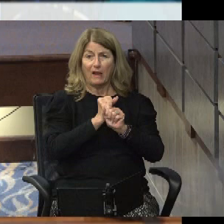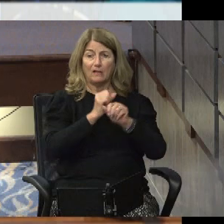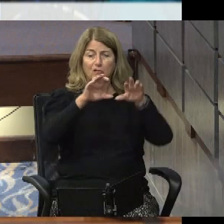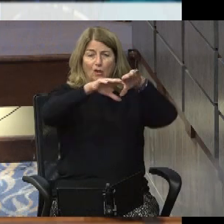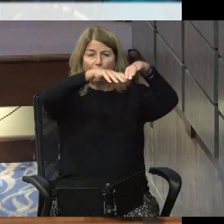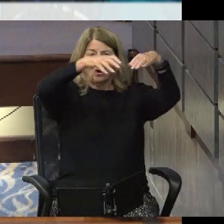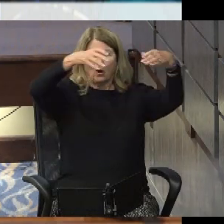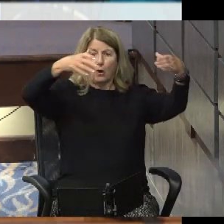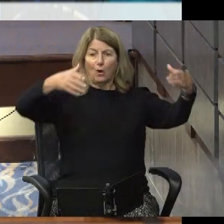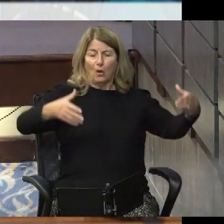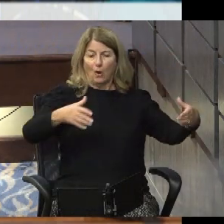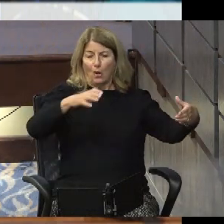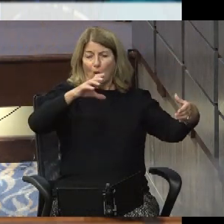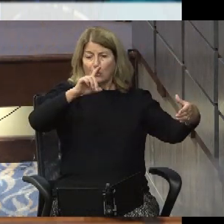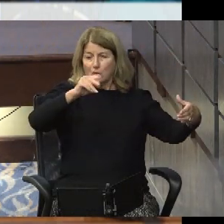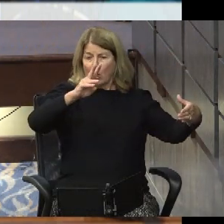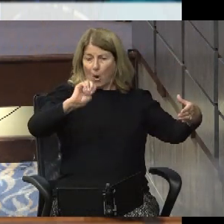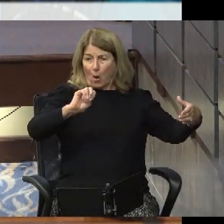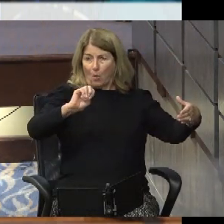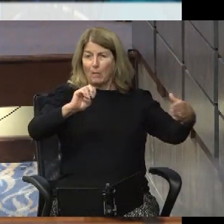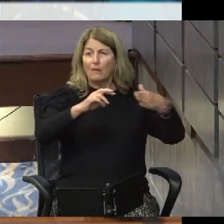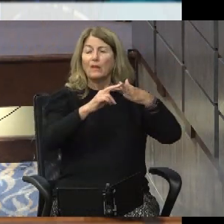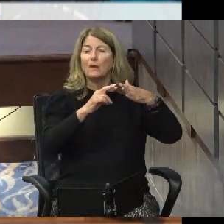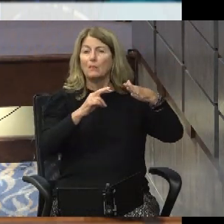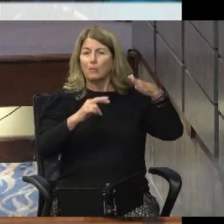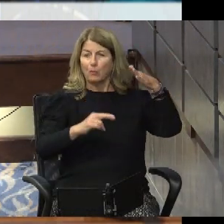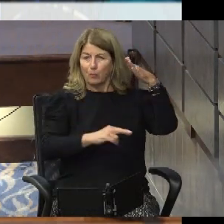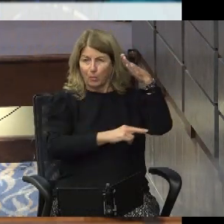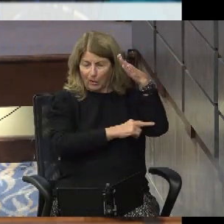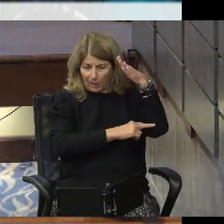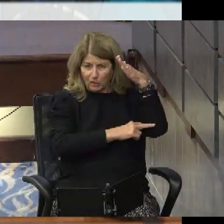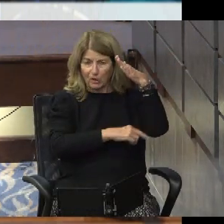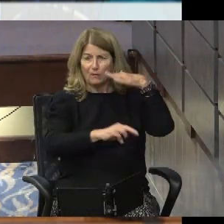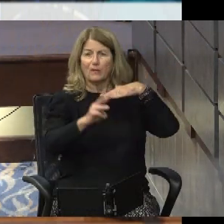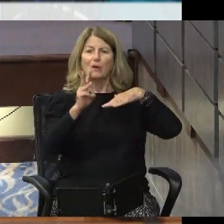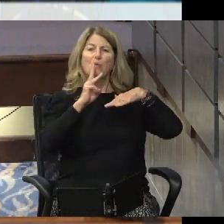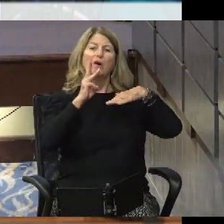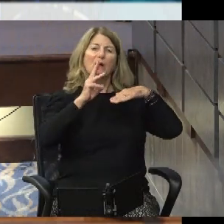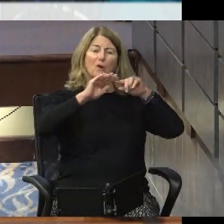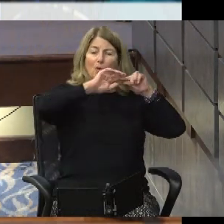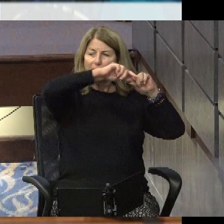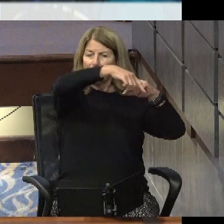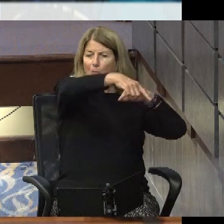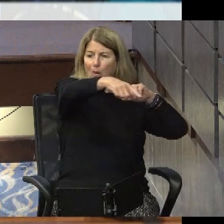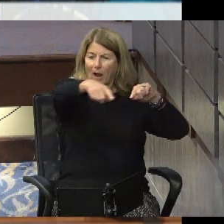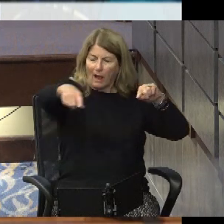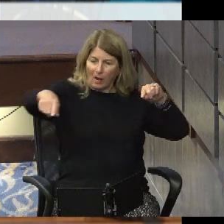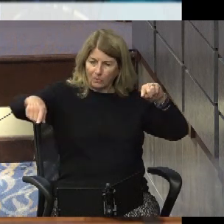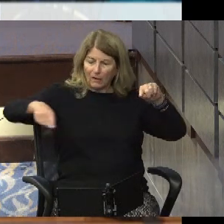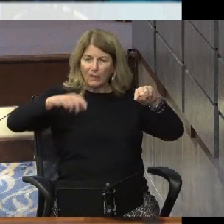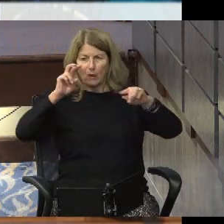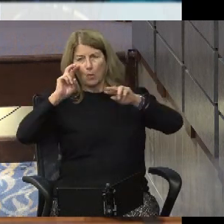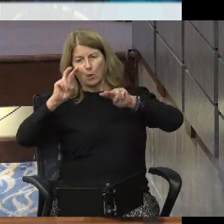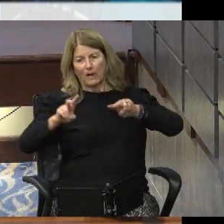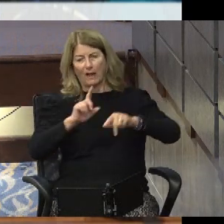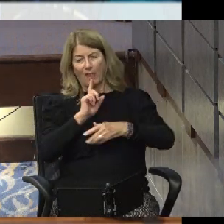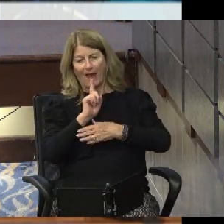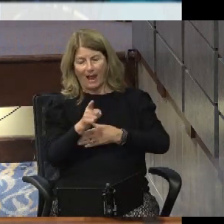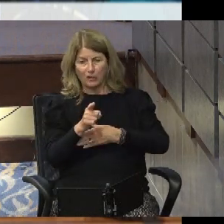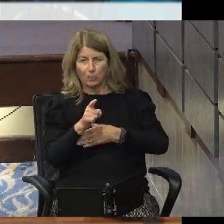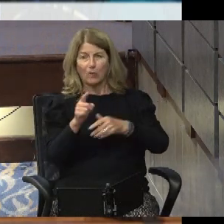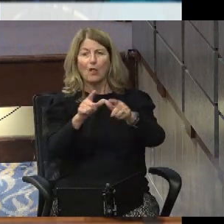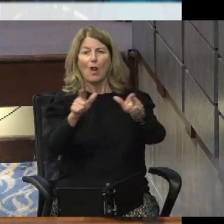that swings out around, bringing the water underneath up to the base of the water wall, and then looking at the actual location of the water